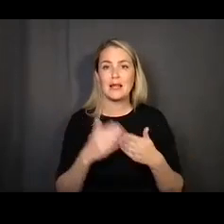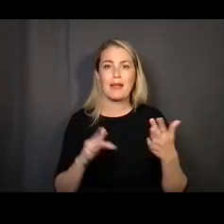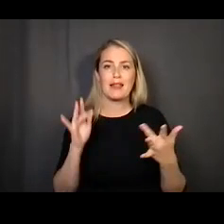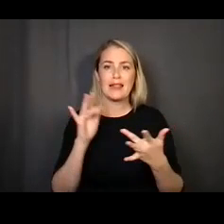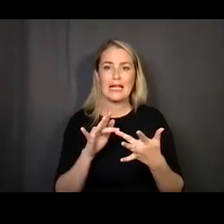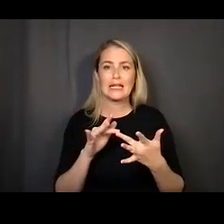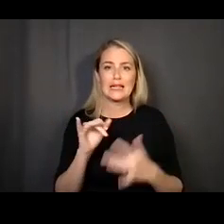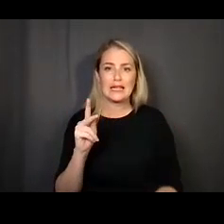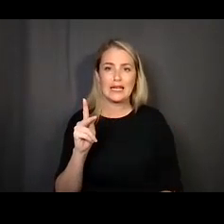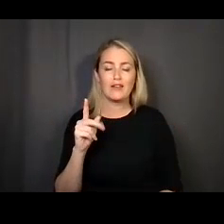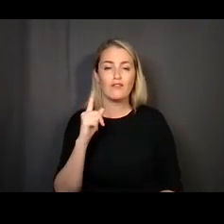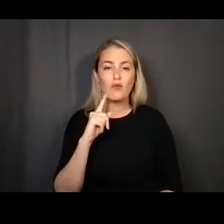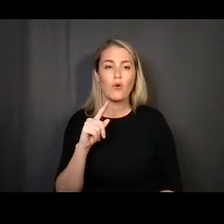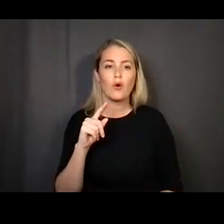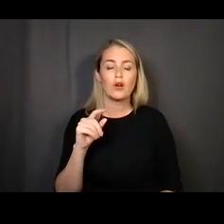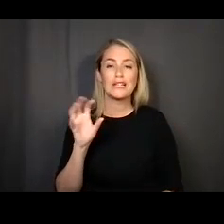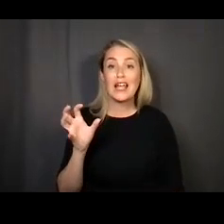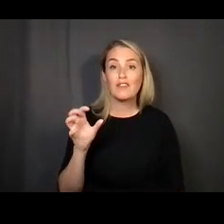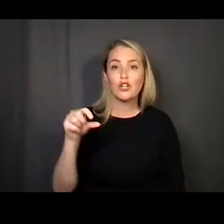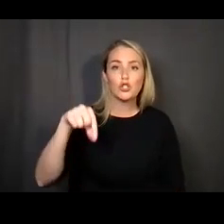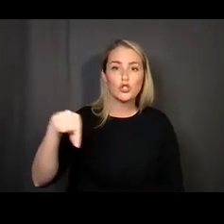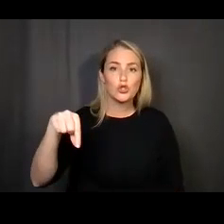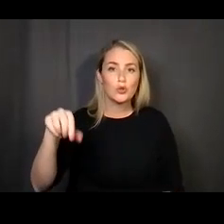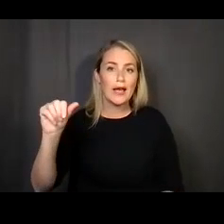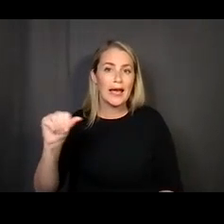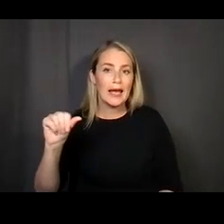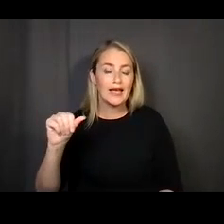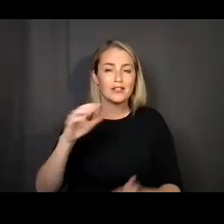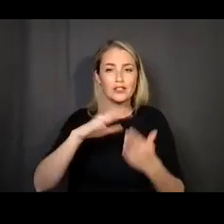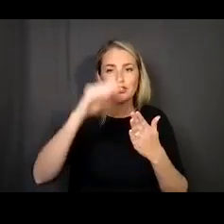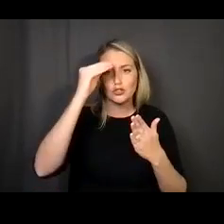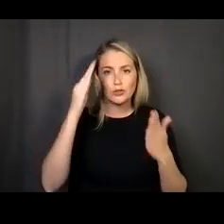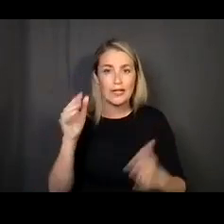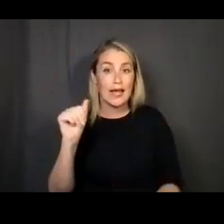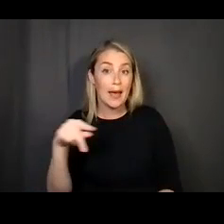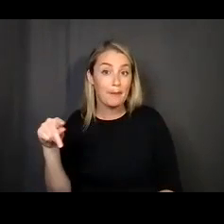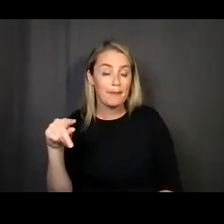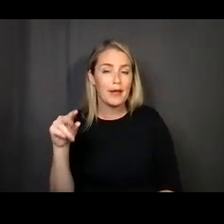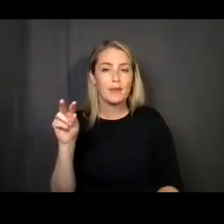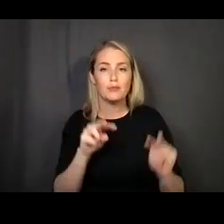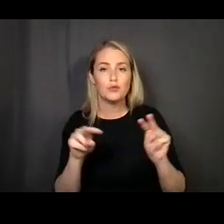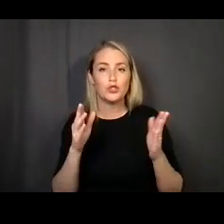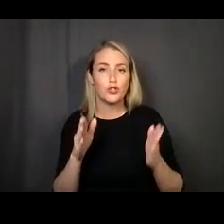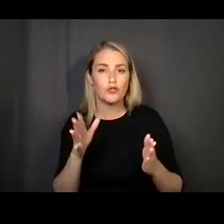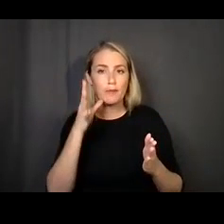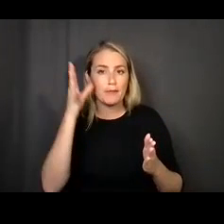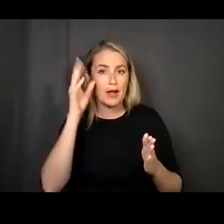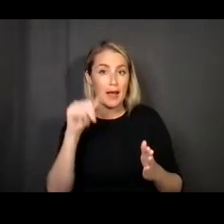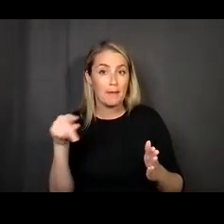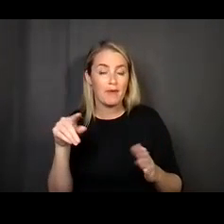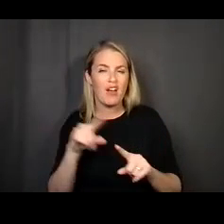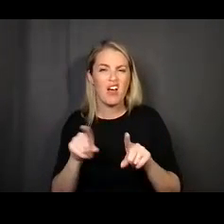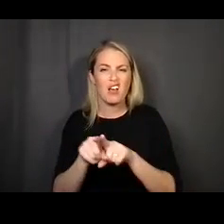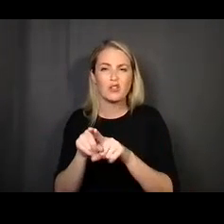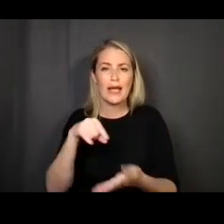hay the algunos student enlaces Canvas Q&A en about the la student parte app de and abajo de the esta página Observer Parent respecto app, a la and then if aplicación you del are using the estudiante Android app, y there's la a few